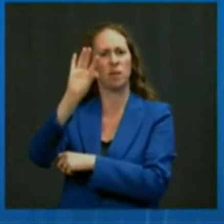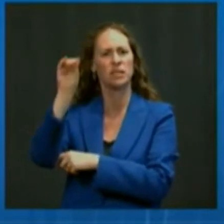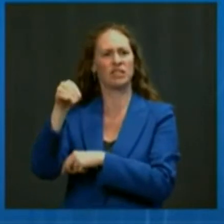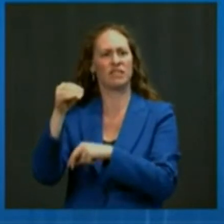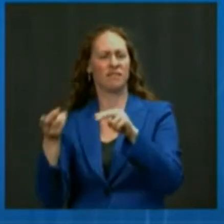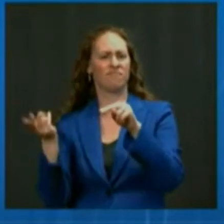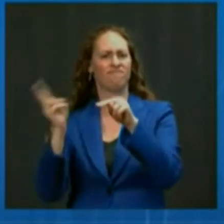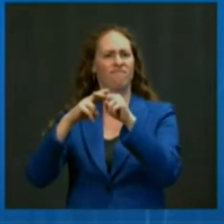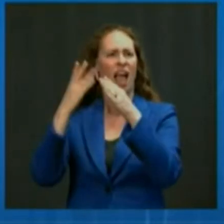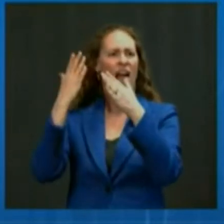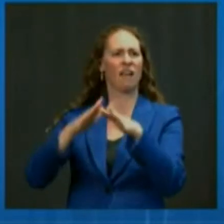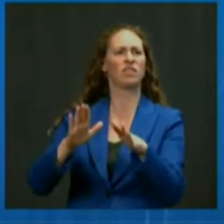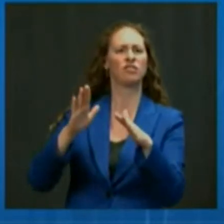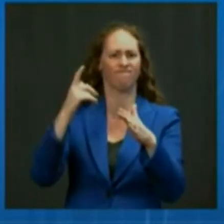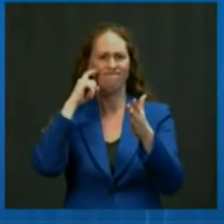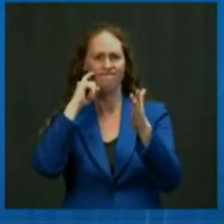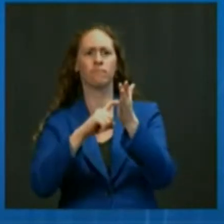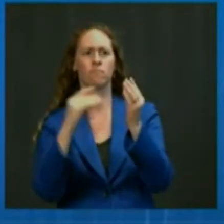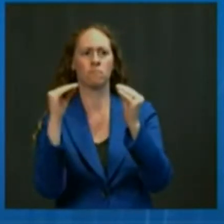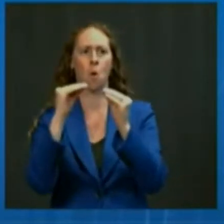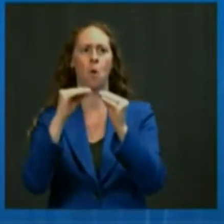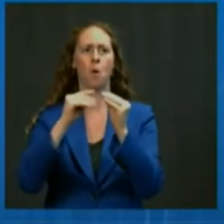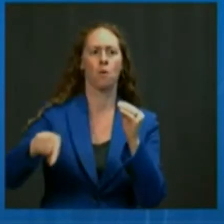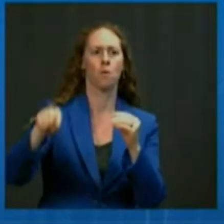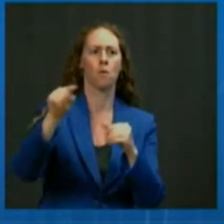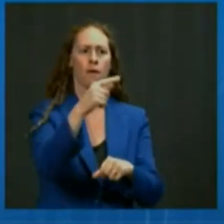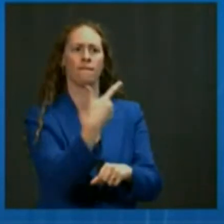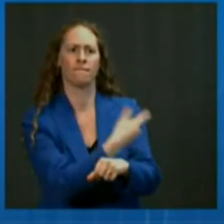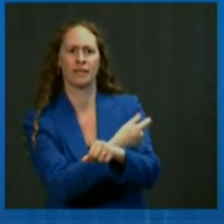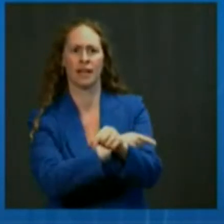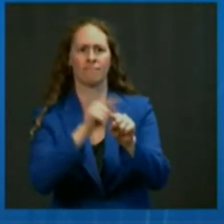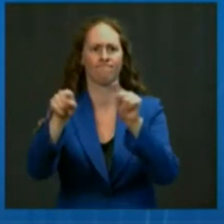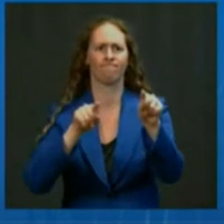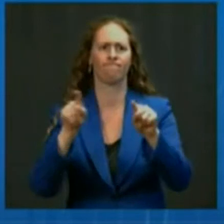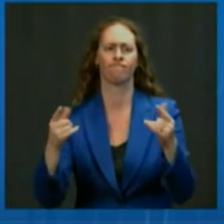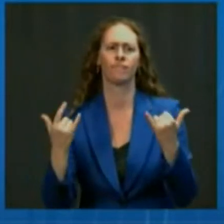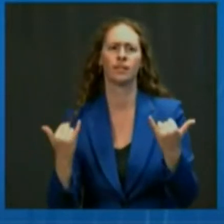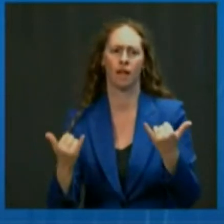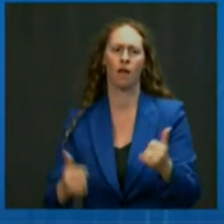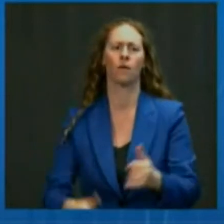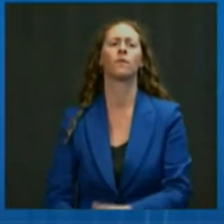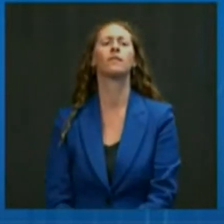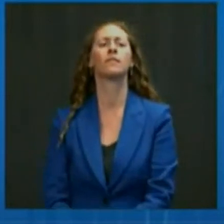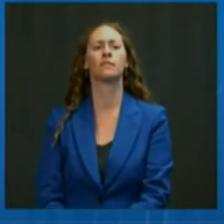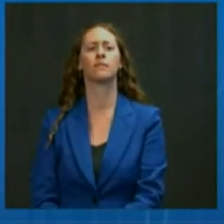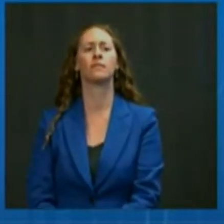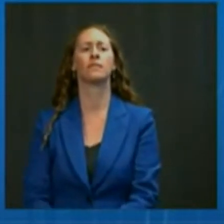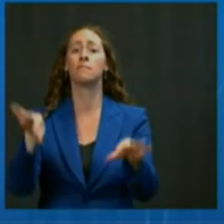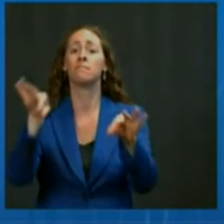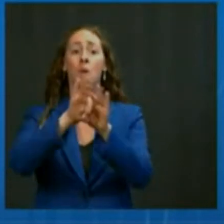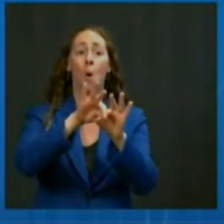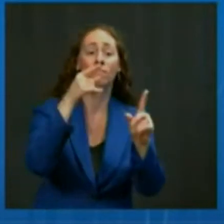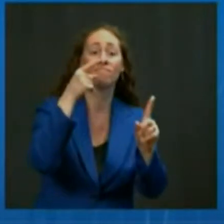15-year-olds getting vaccinated, particularly important as adolescents begin going back to school.